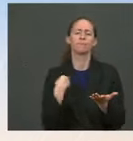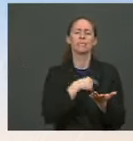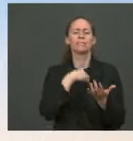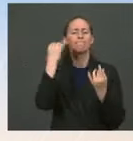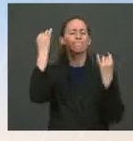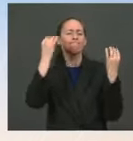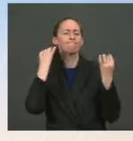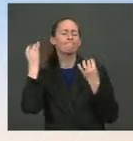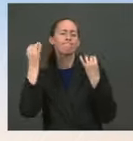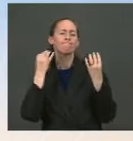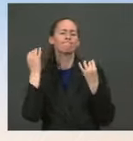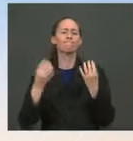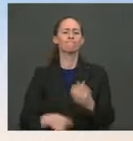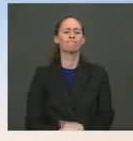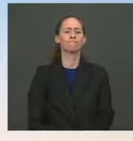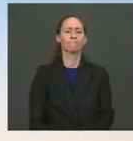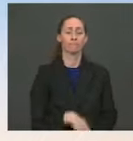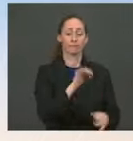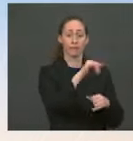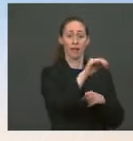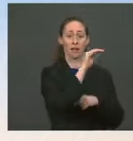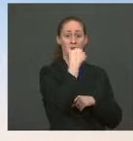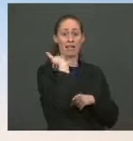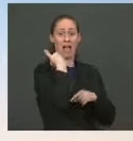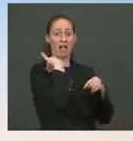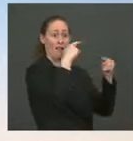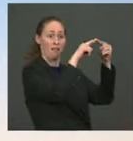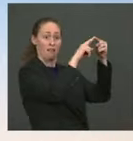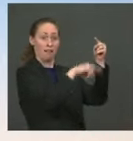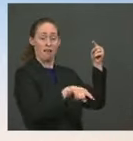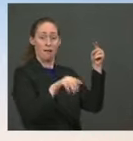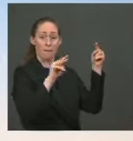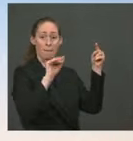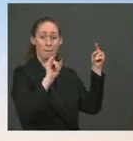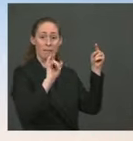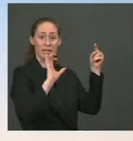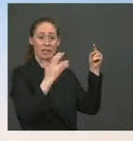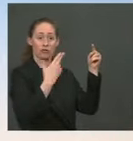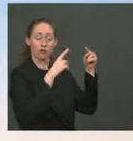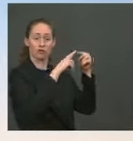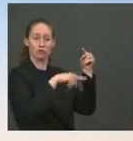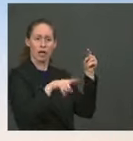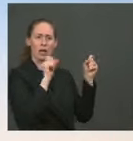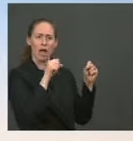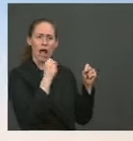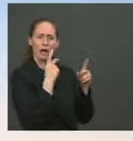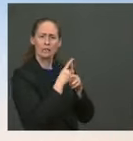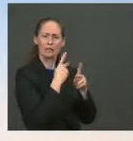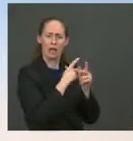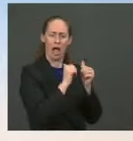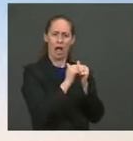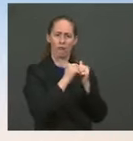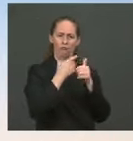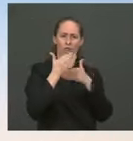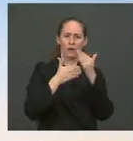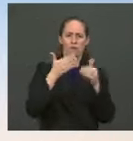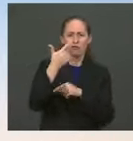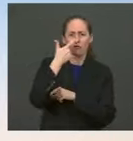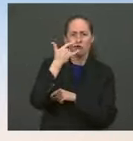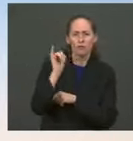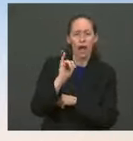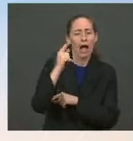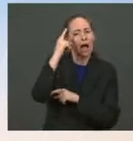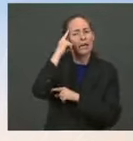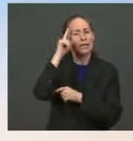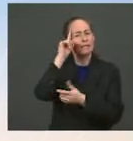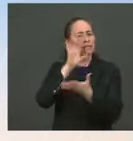the state of Michigan, and those parties can speak more to the process. So what I think confused some folks here